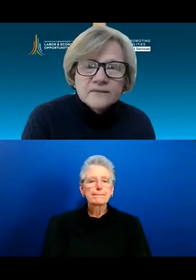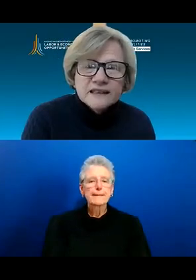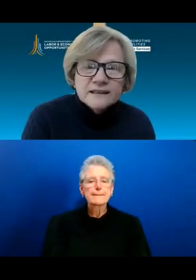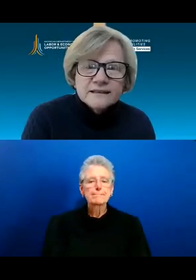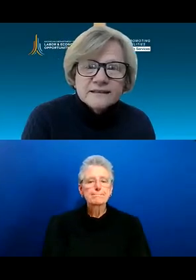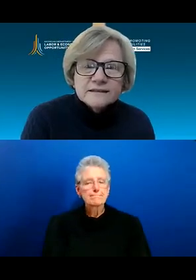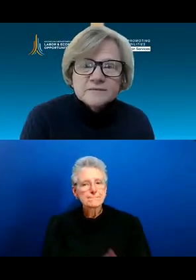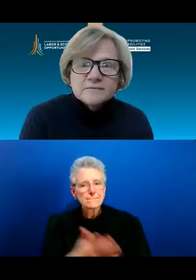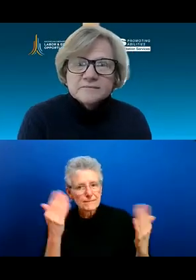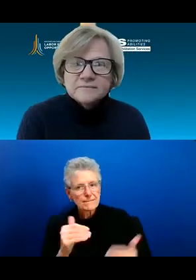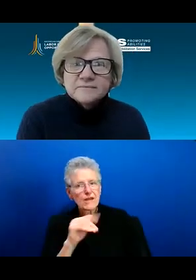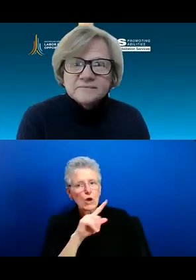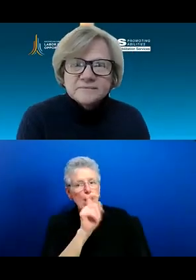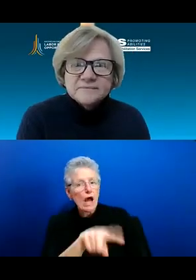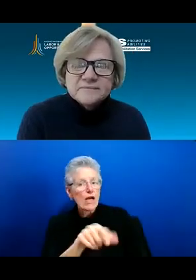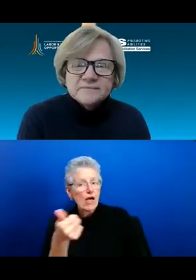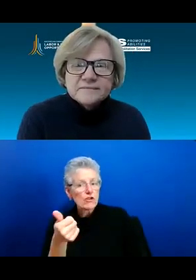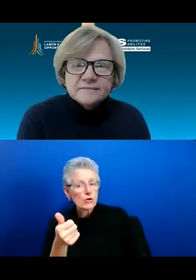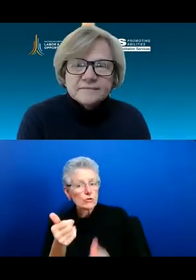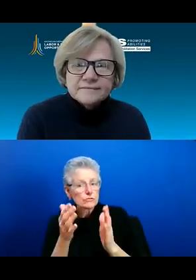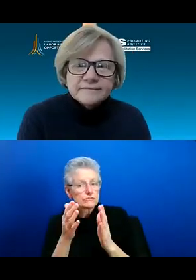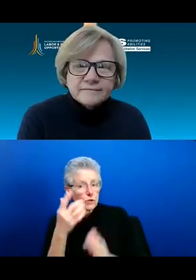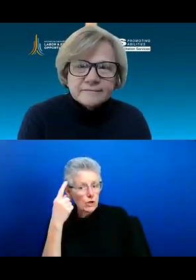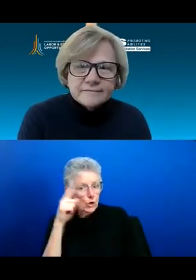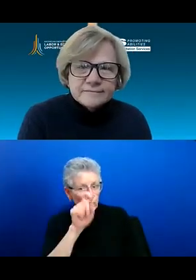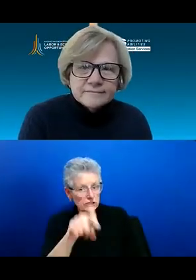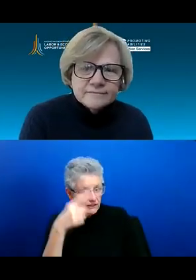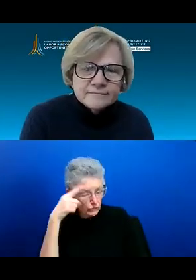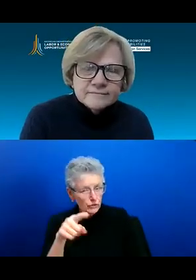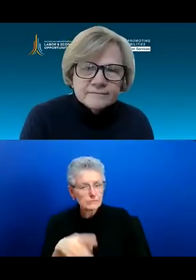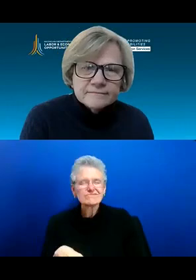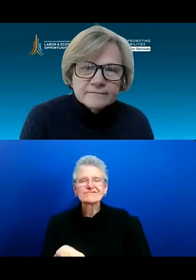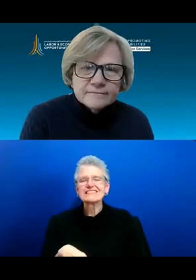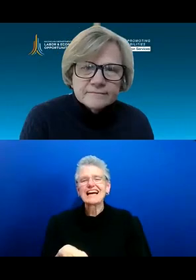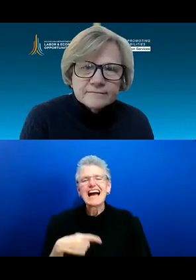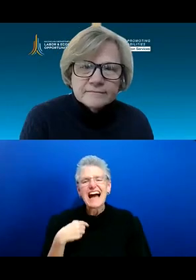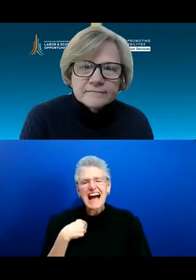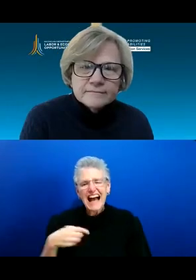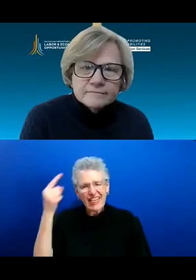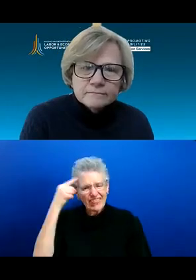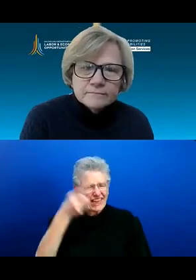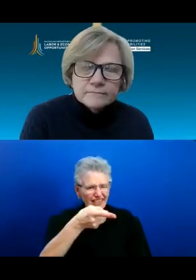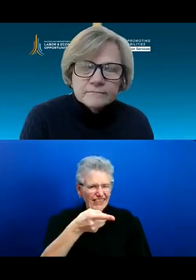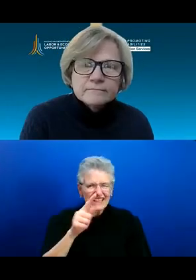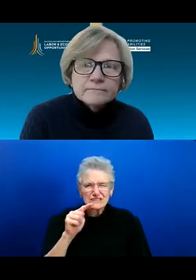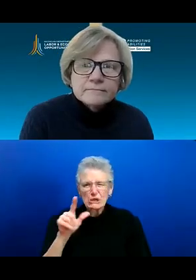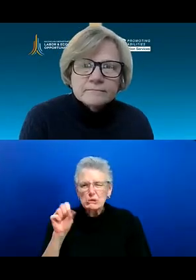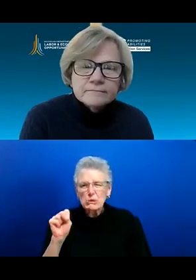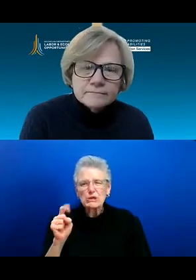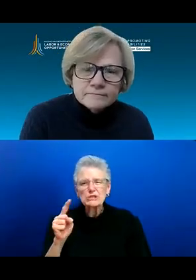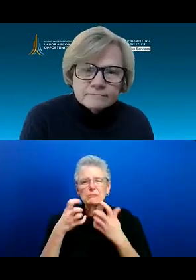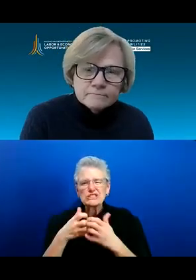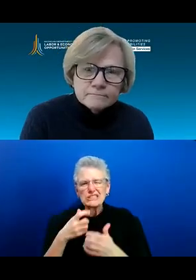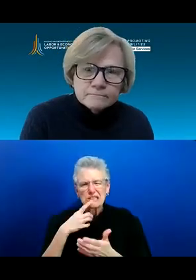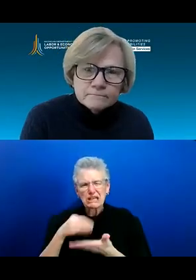Okay, we have another one here. In reality, I'm thinking that these devices are expensive. Do you think that an